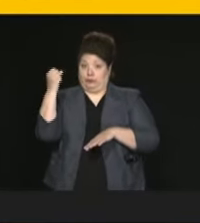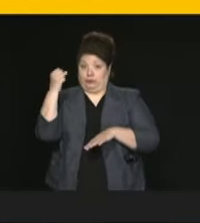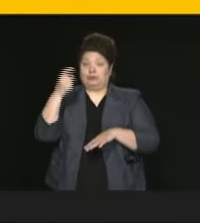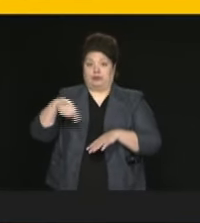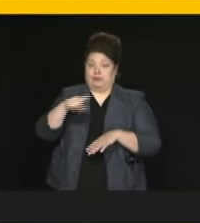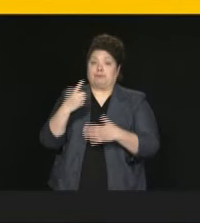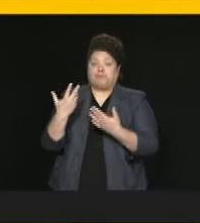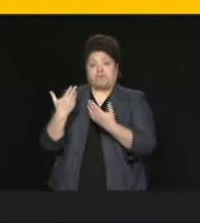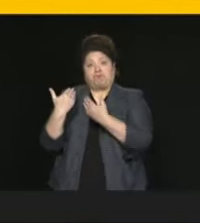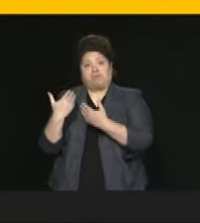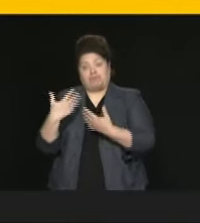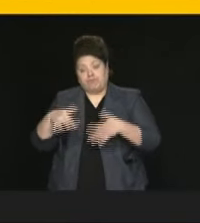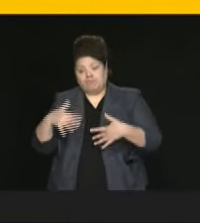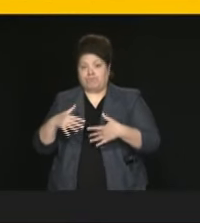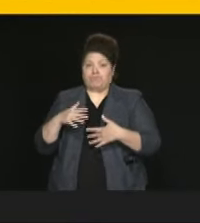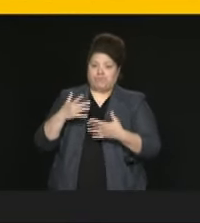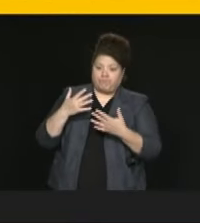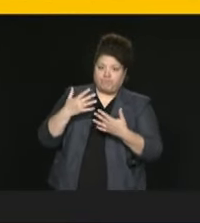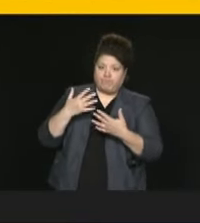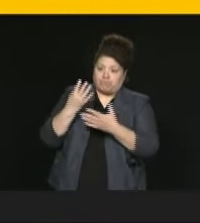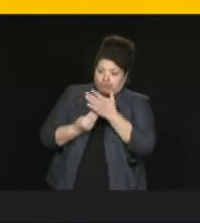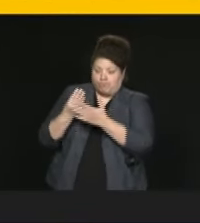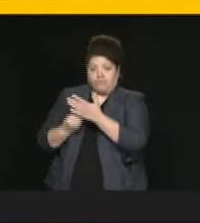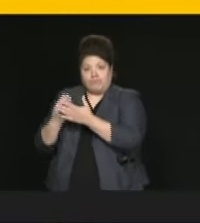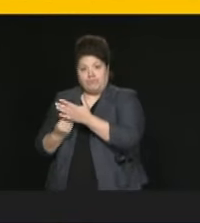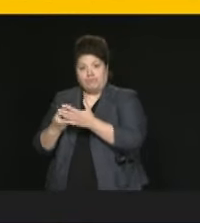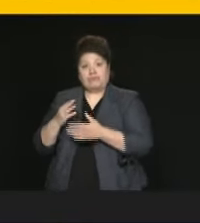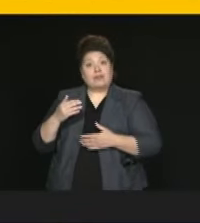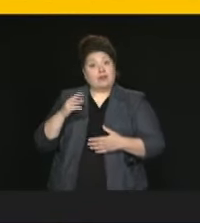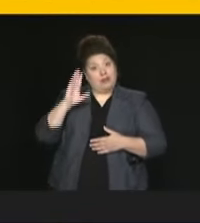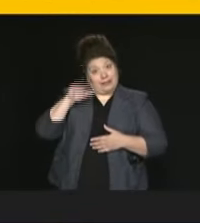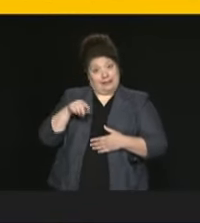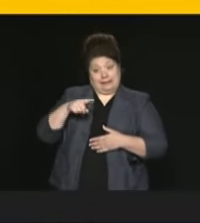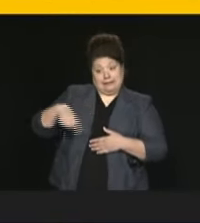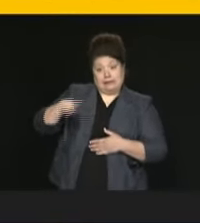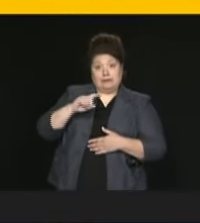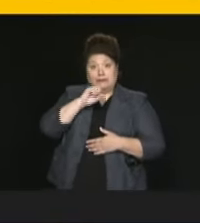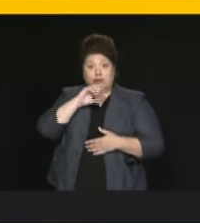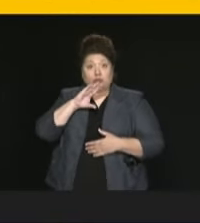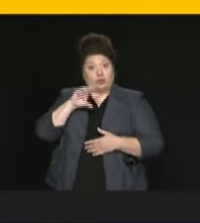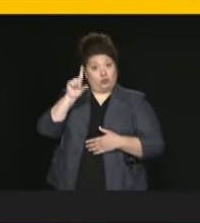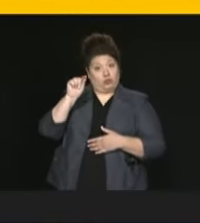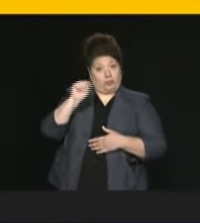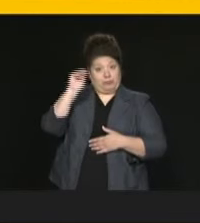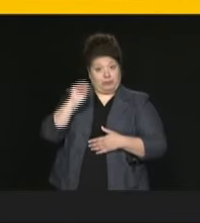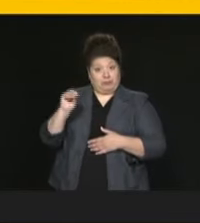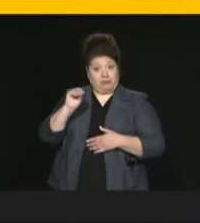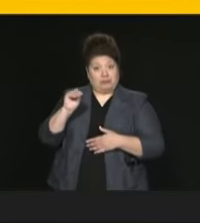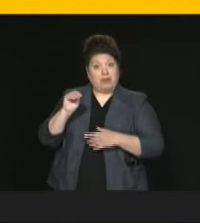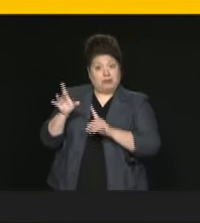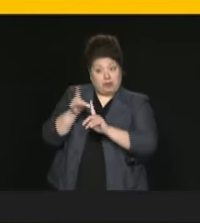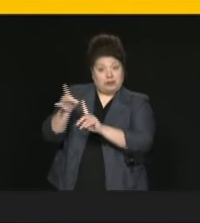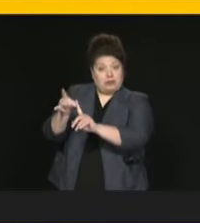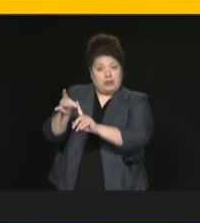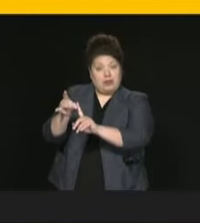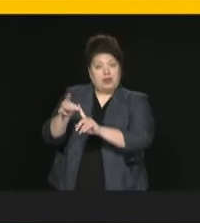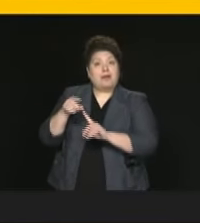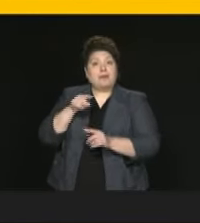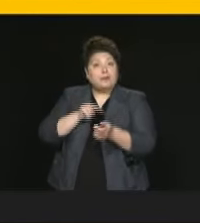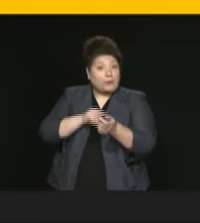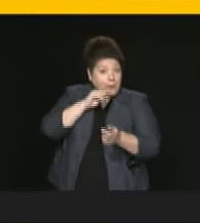20% of COVID-19 cases in Canada are linked to long-term care homes, over 80% of all